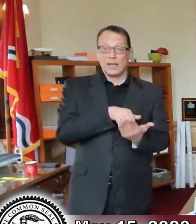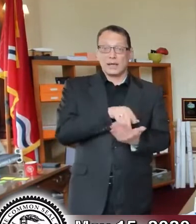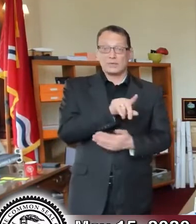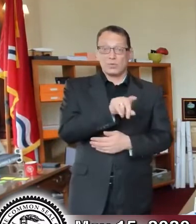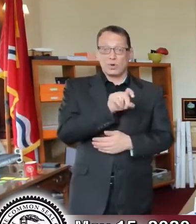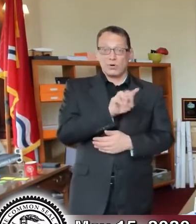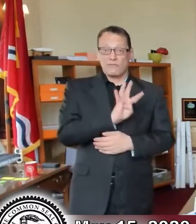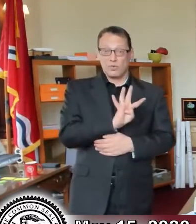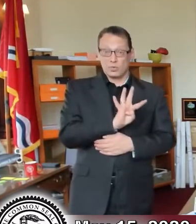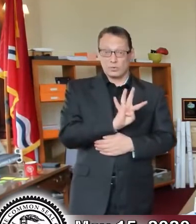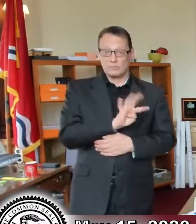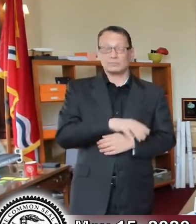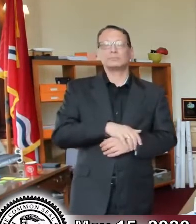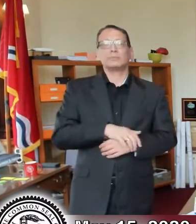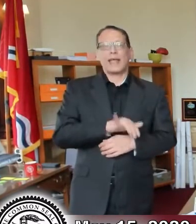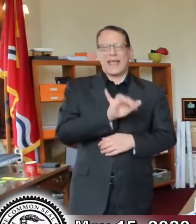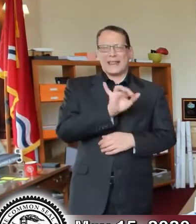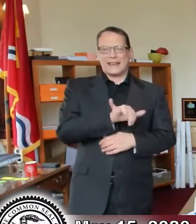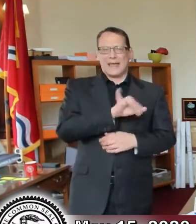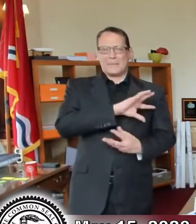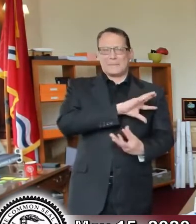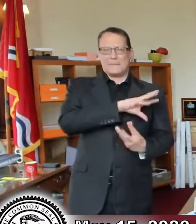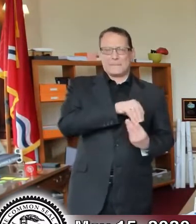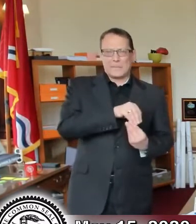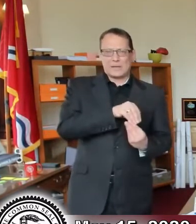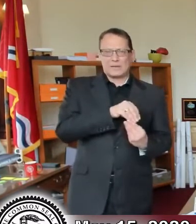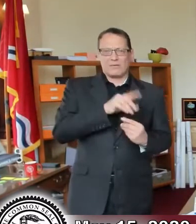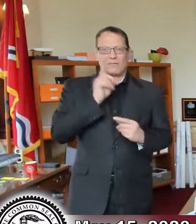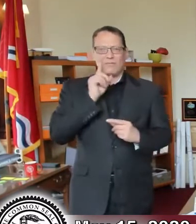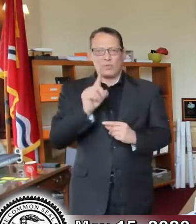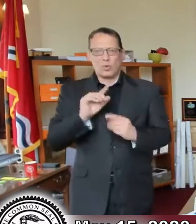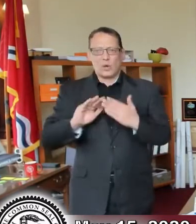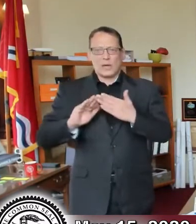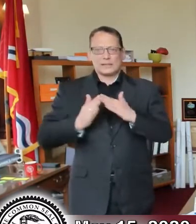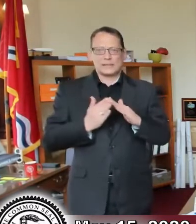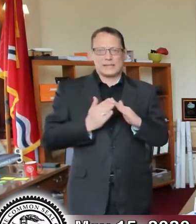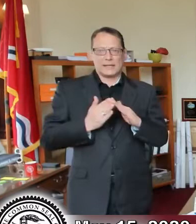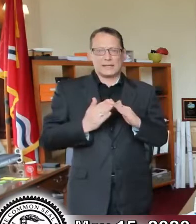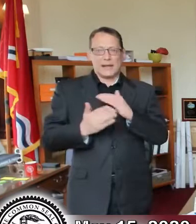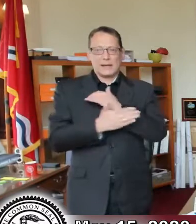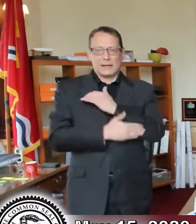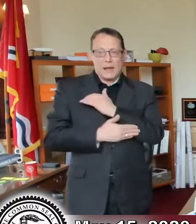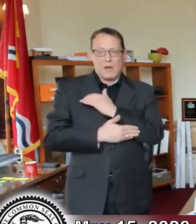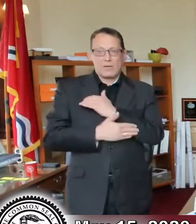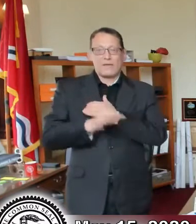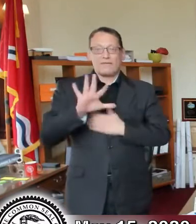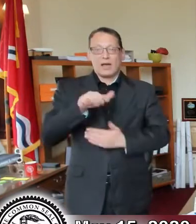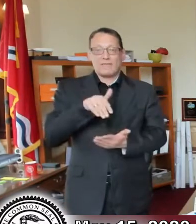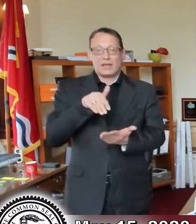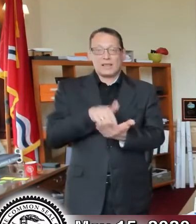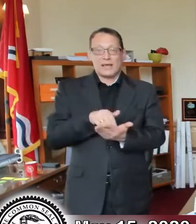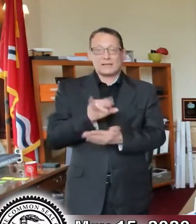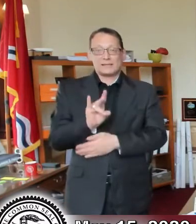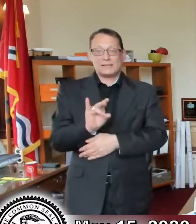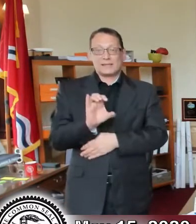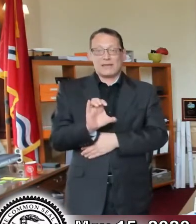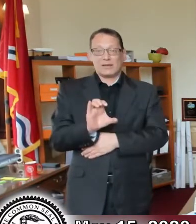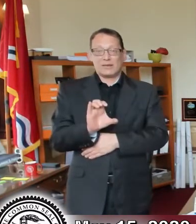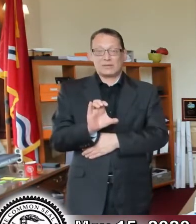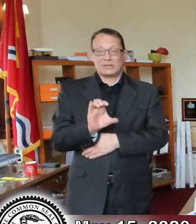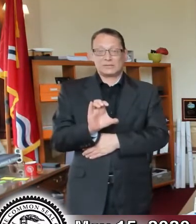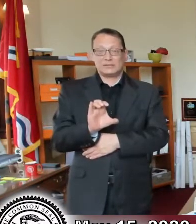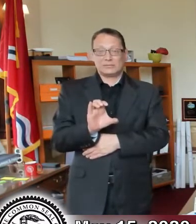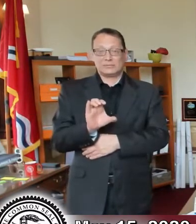4,104 cases. That's a combined total for the city and the county of 5,700 cases out